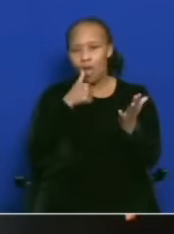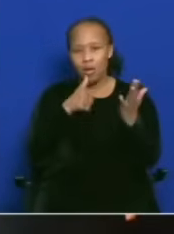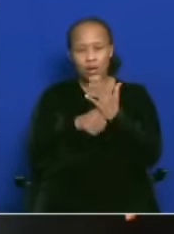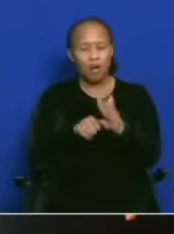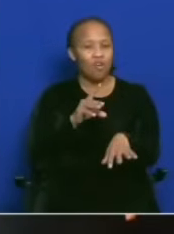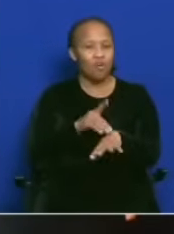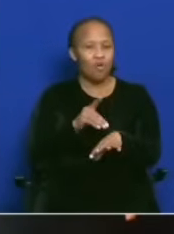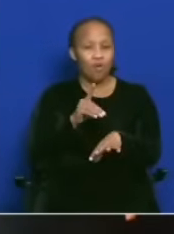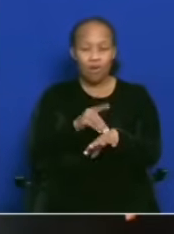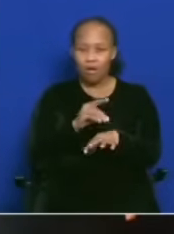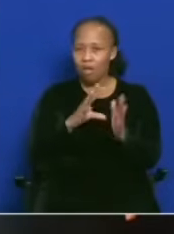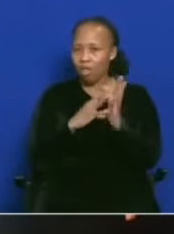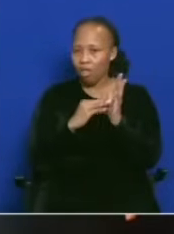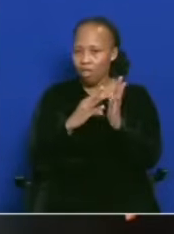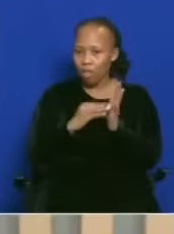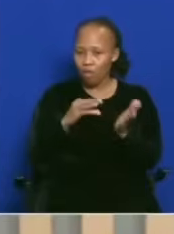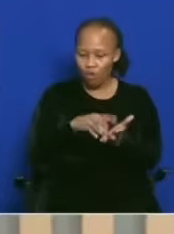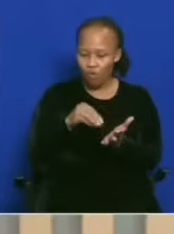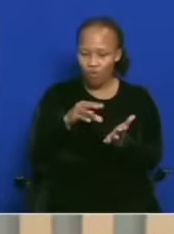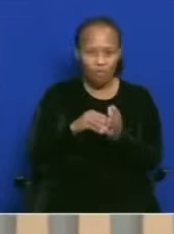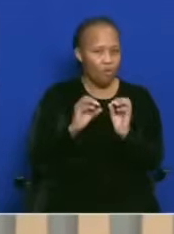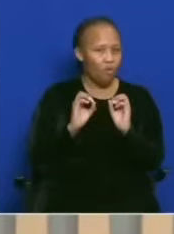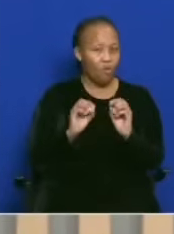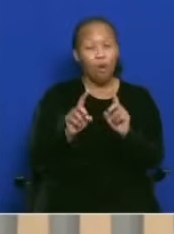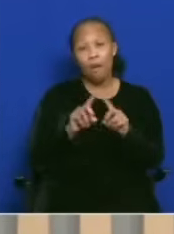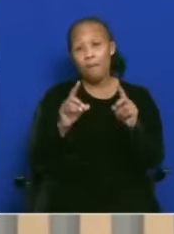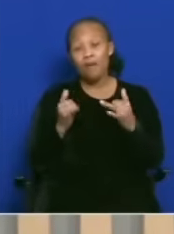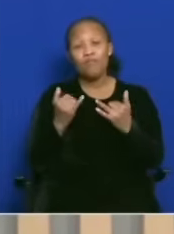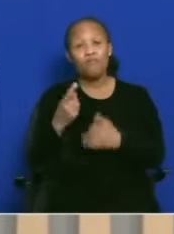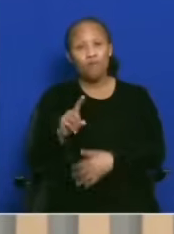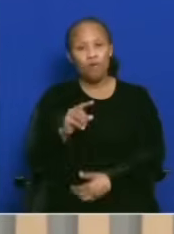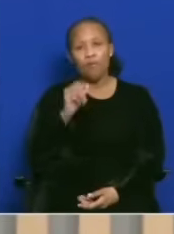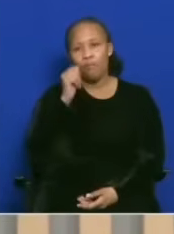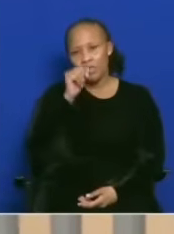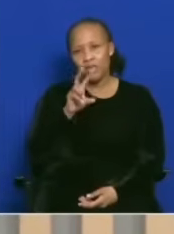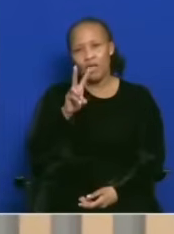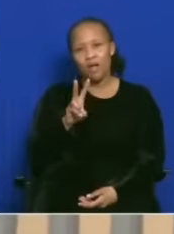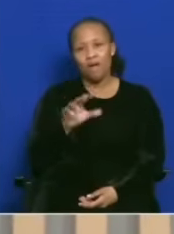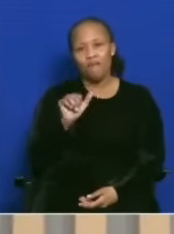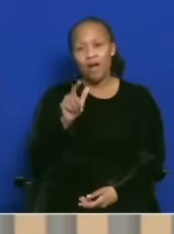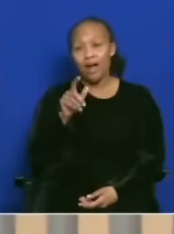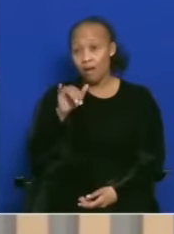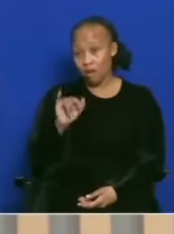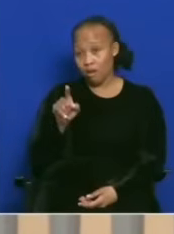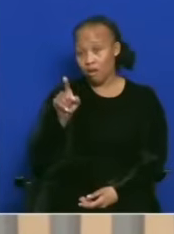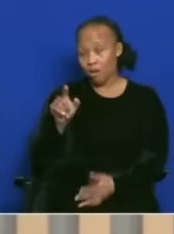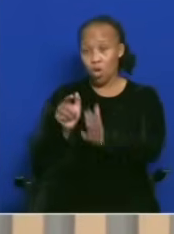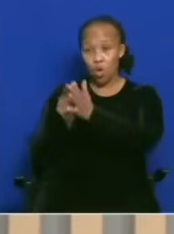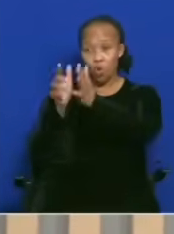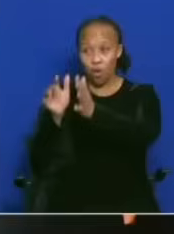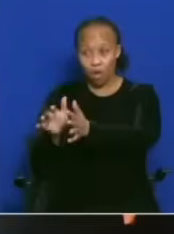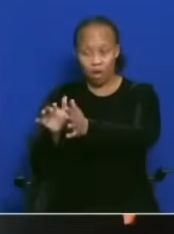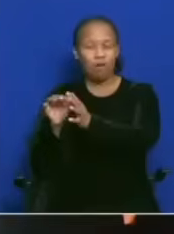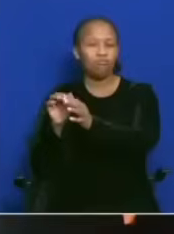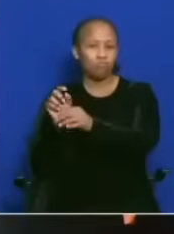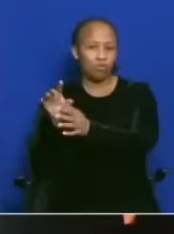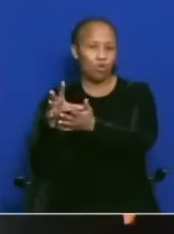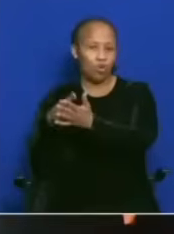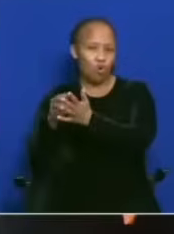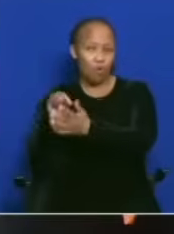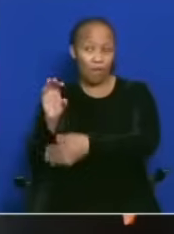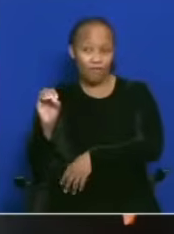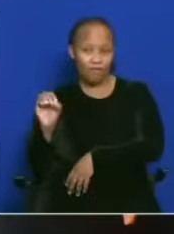for Mr. Valley. I think you've got a copy I believe I supplied the copies to you, my lady. I thought there was a copy